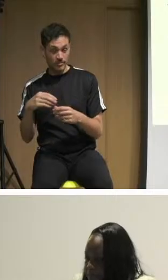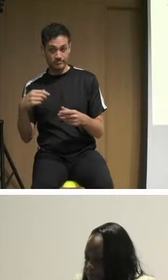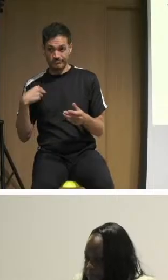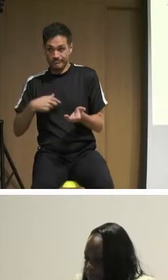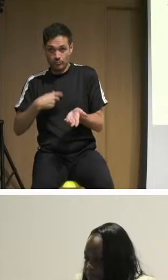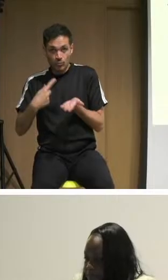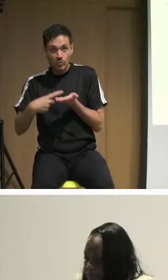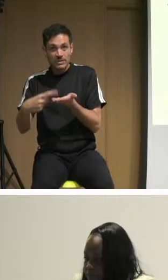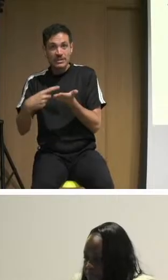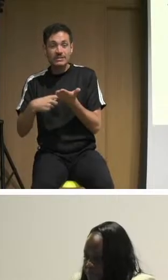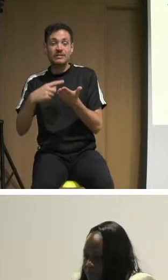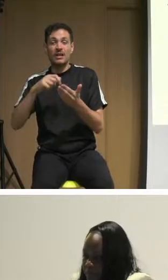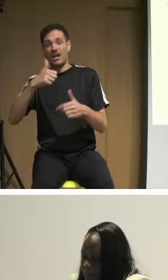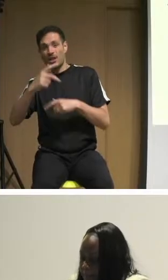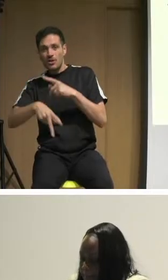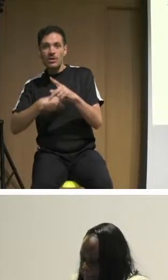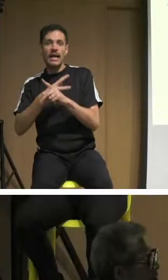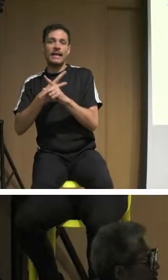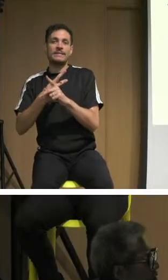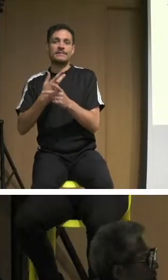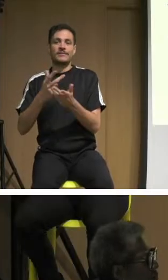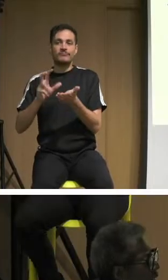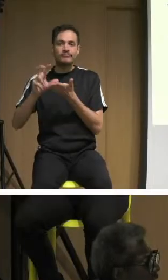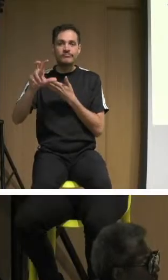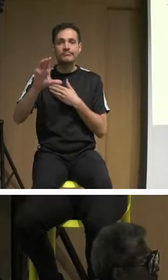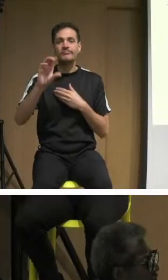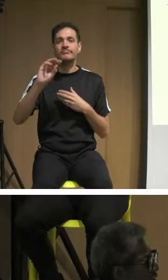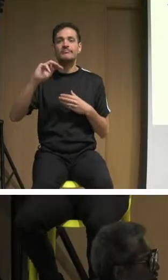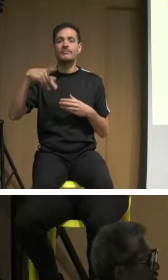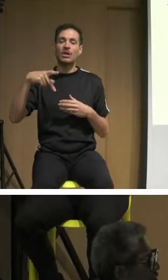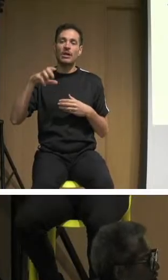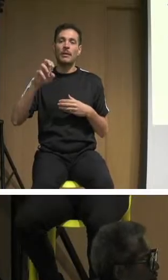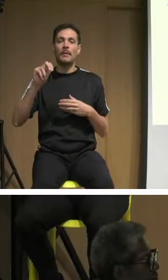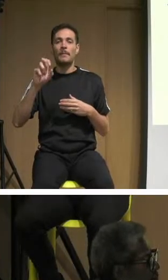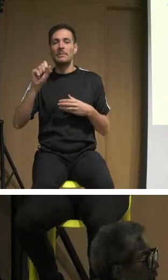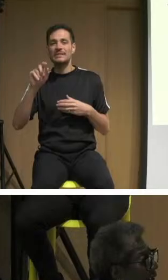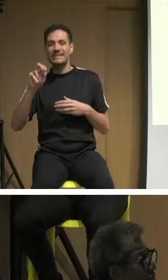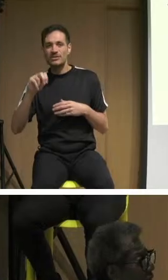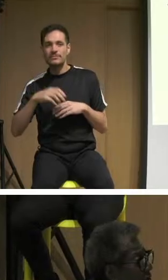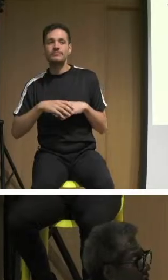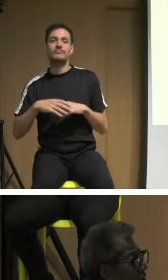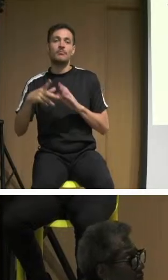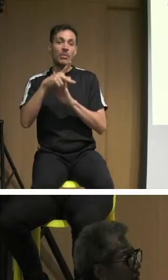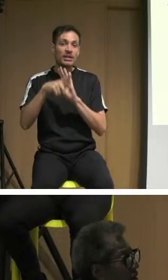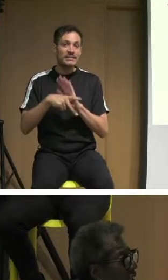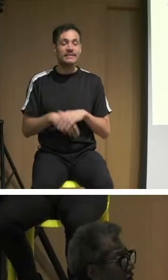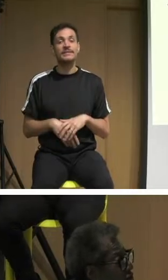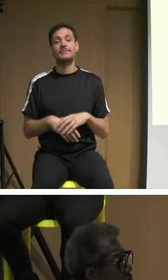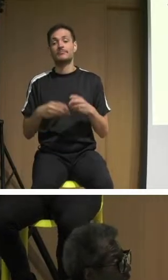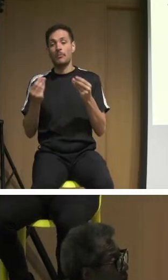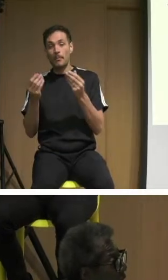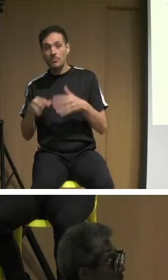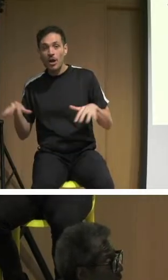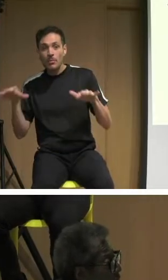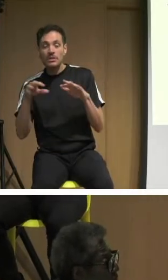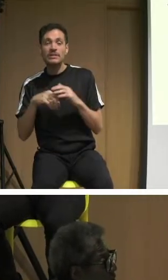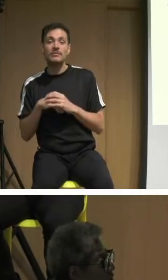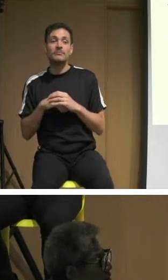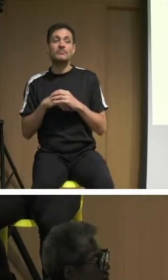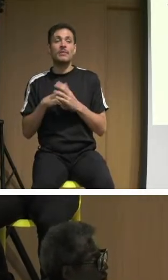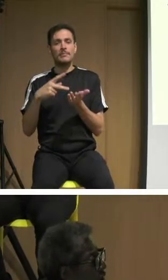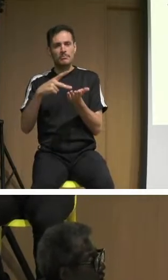of compensation, property, policy, payment, but not direct